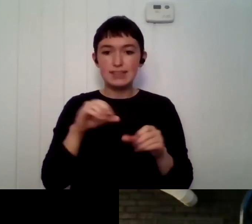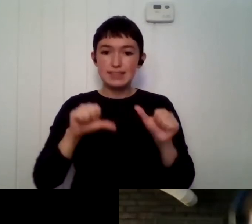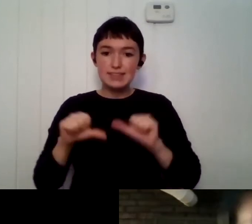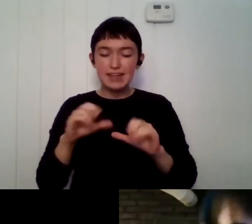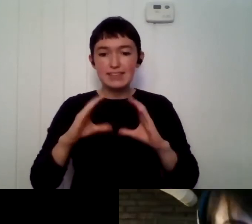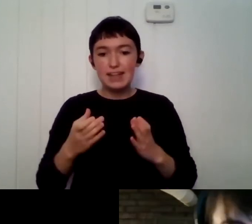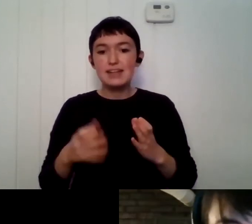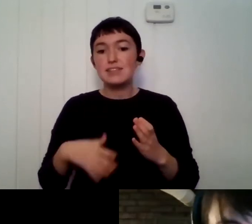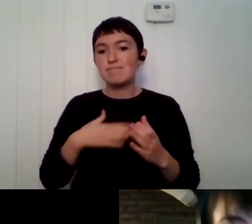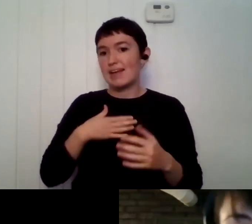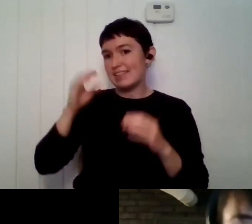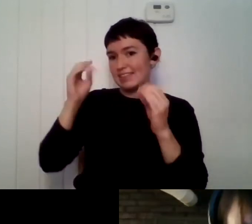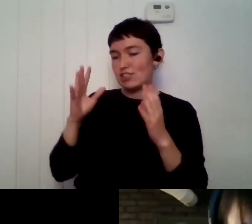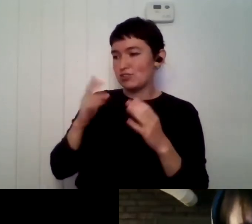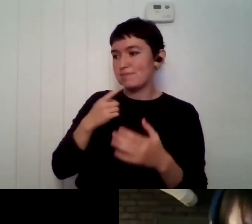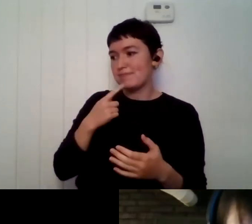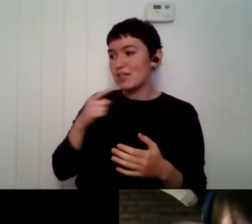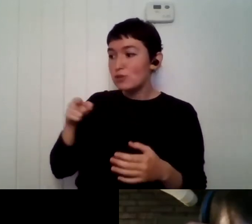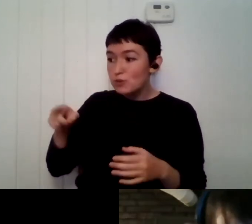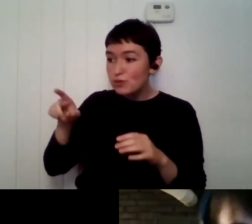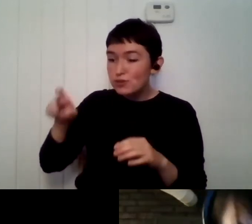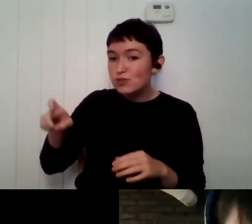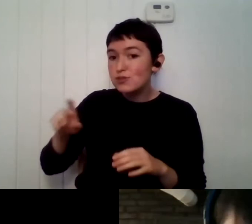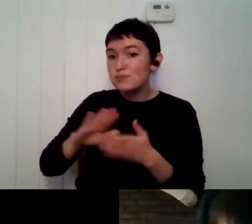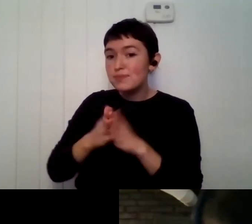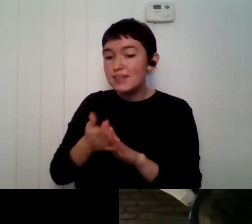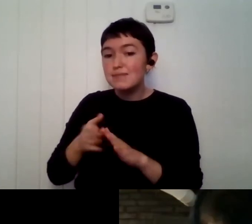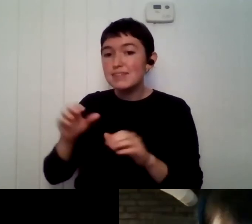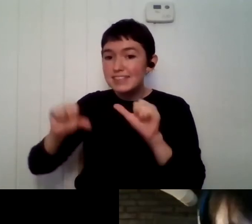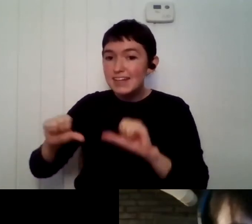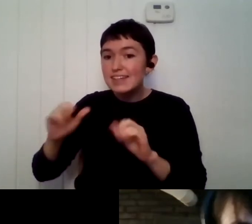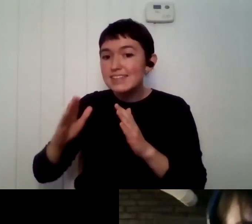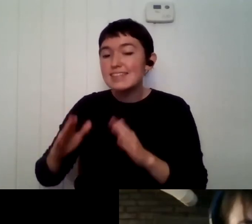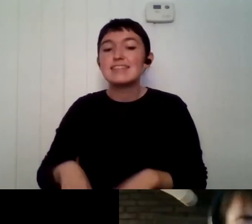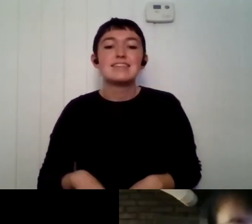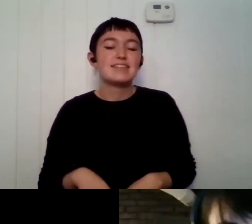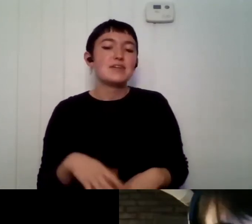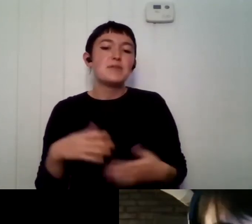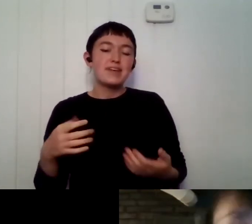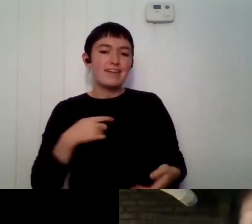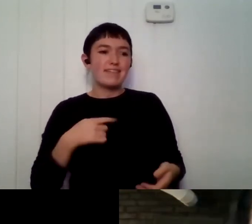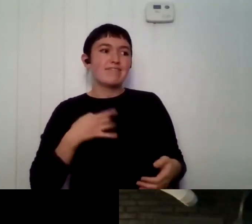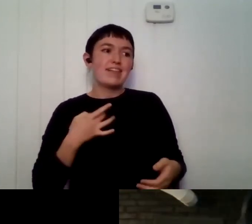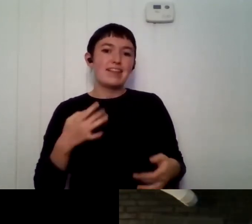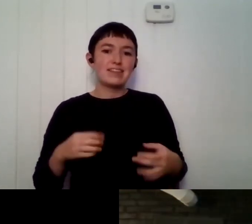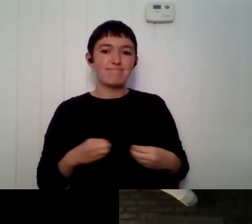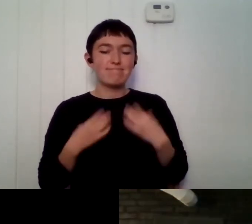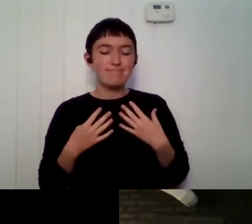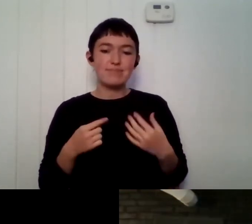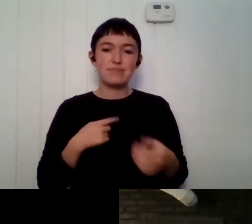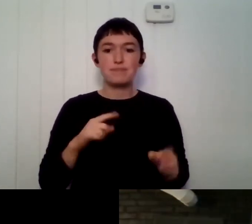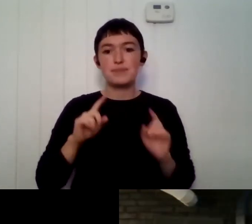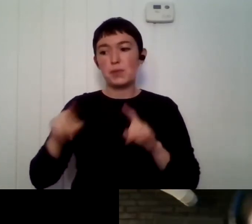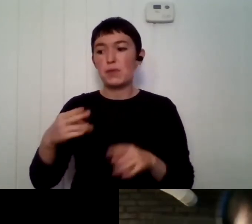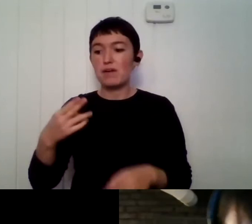great scientist. You should study this more." So then, like, that's the seed is planted, and you go on to like high school, and you choose your like electives in